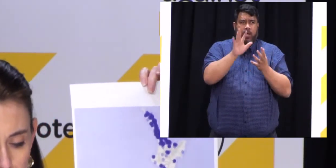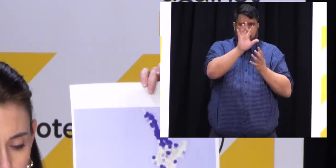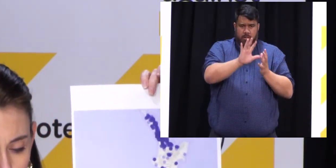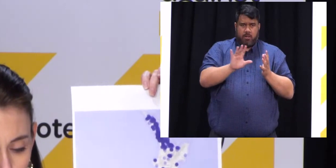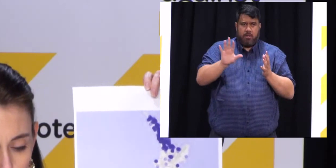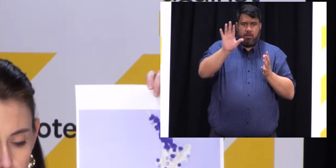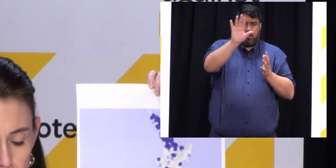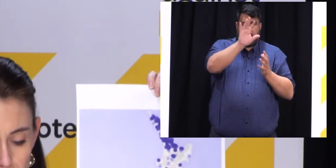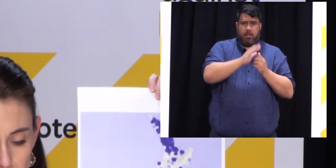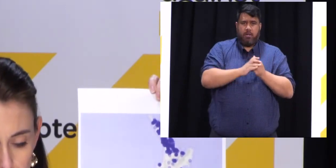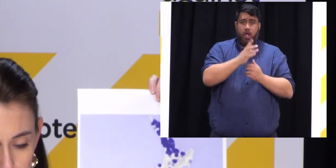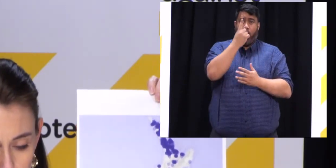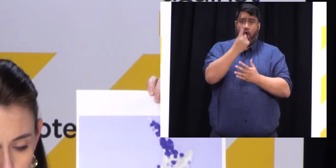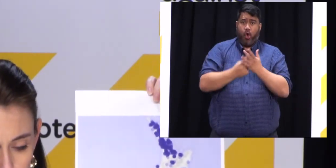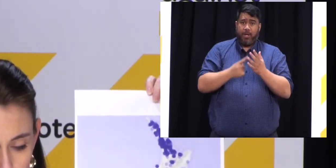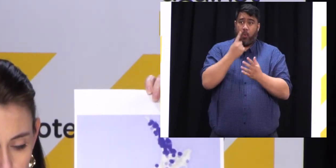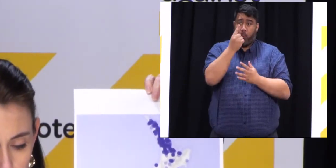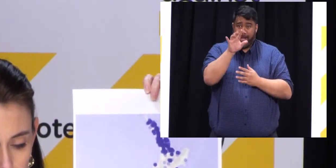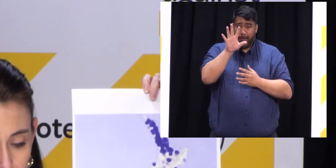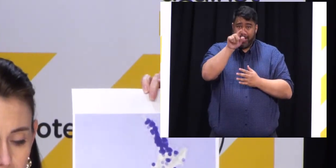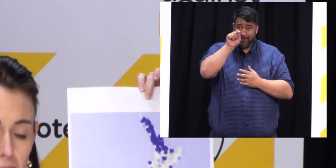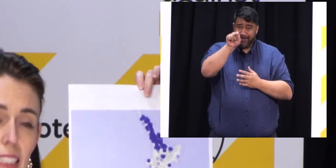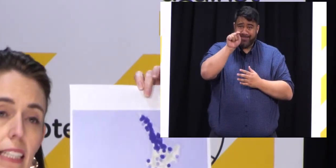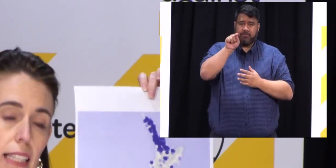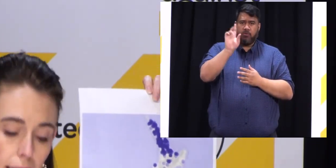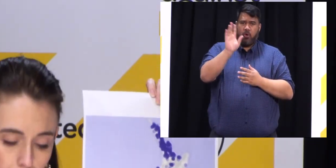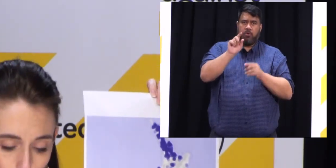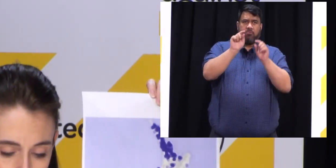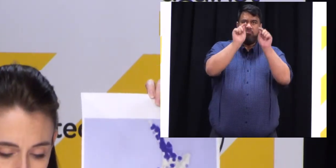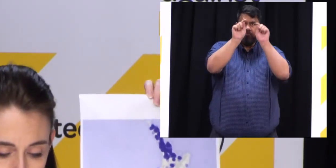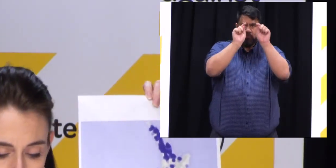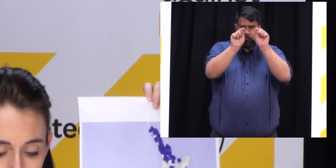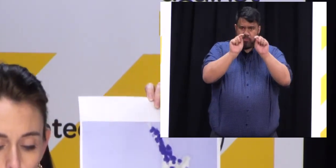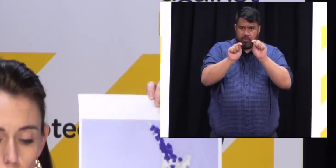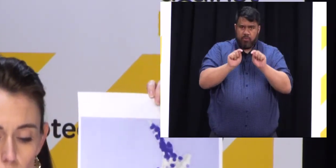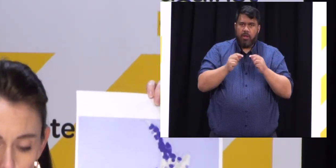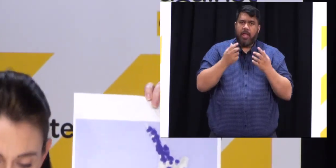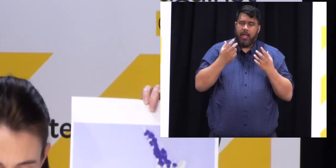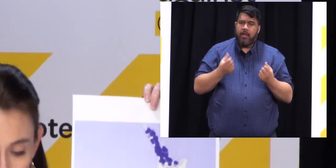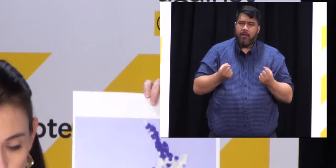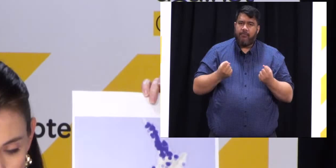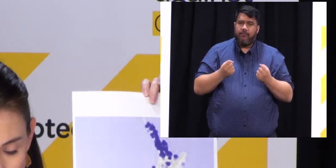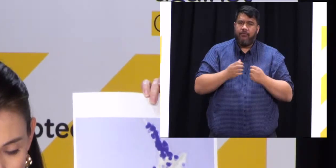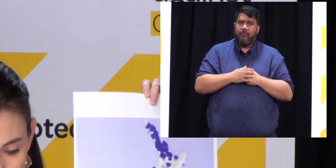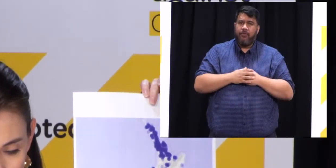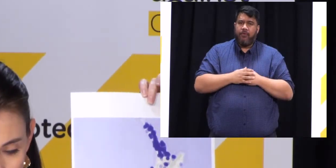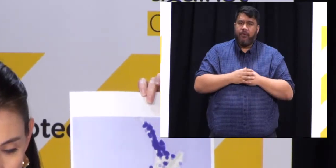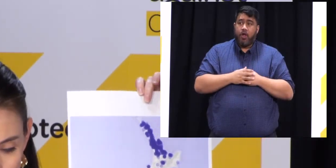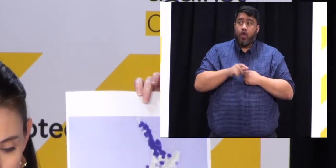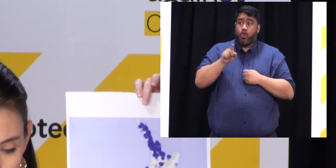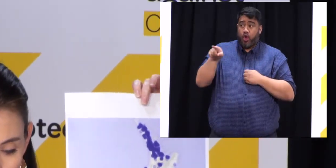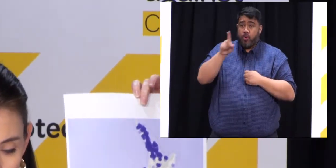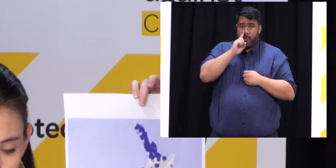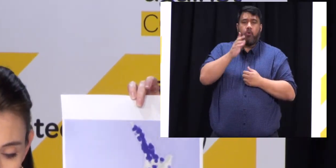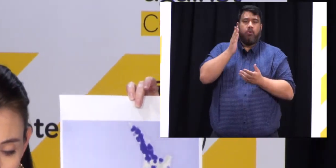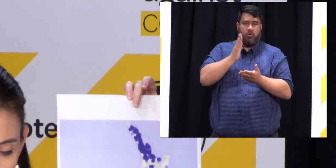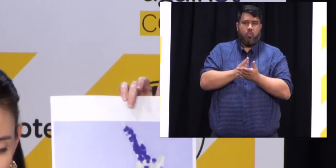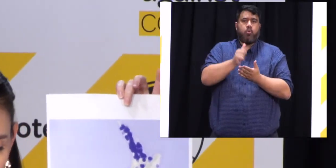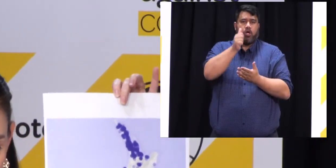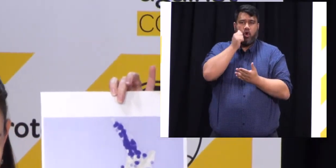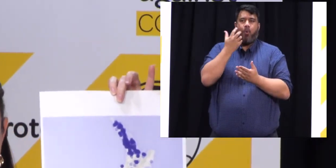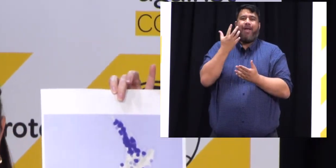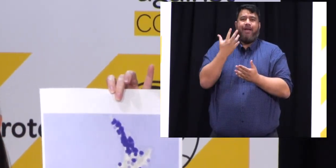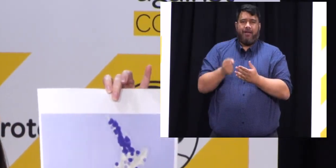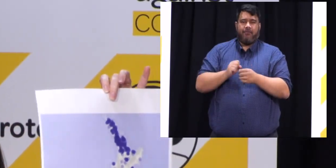one part of New Zealand. As I said, these are also our known contacts. For some of the very,